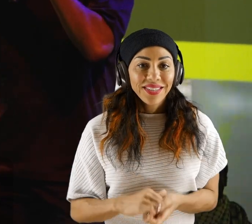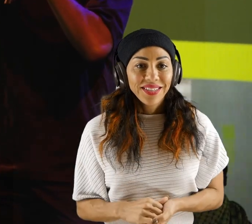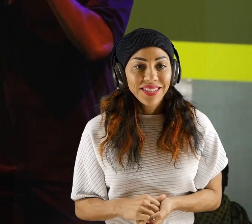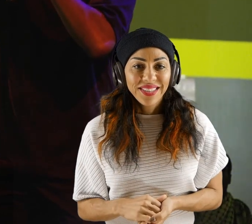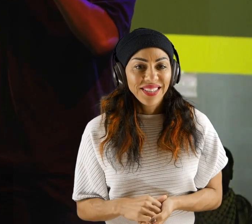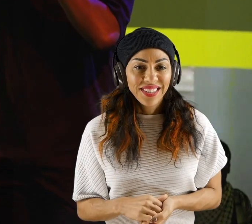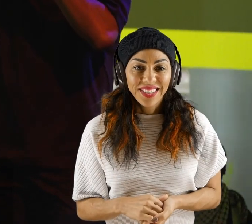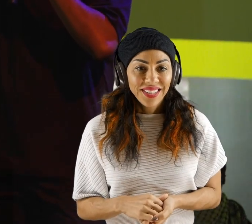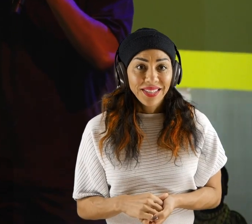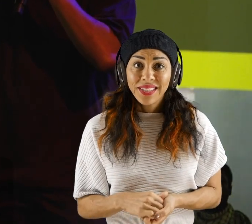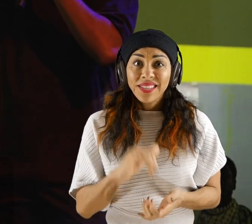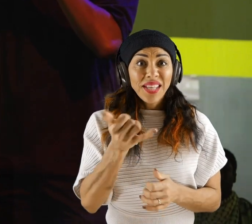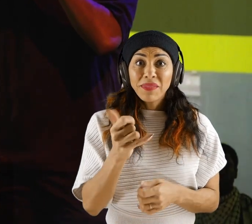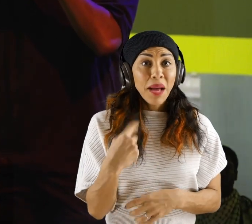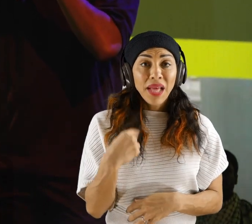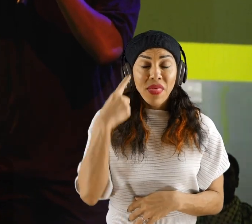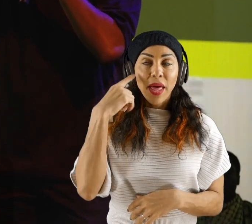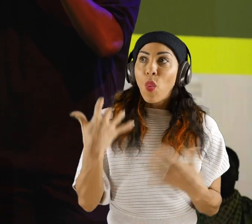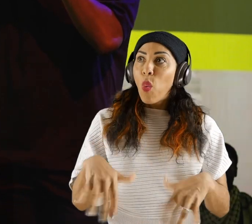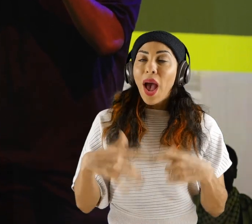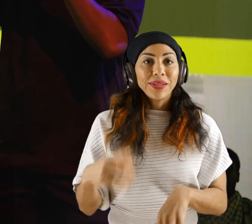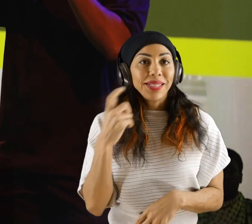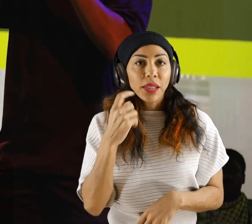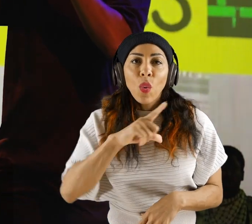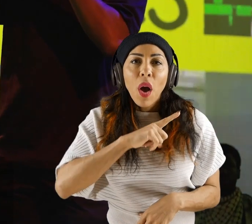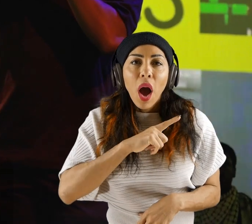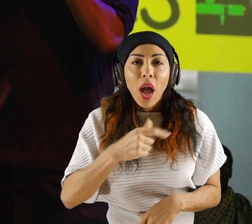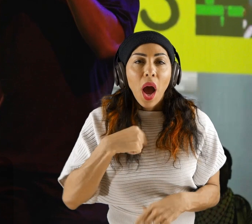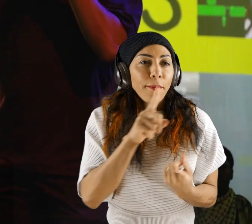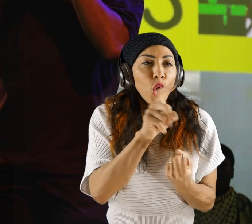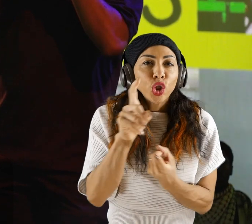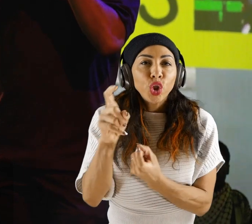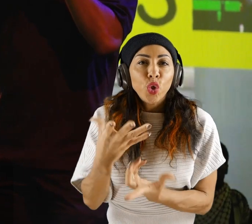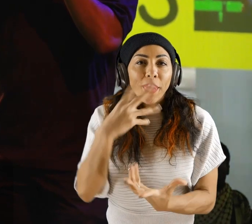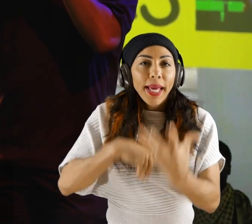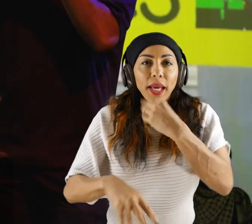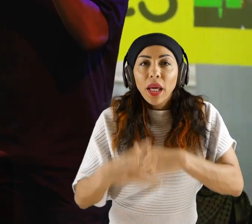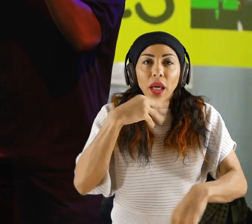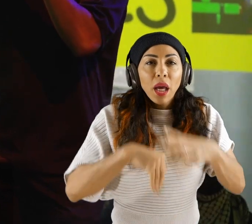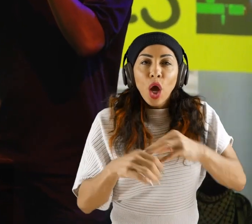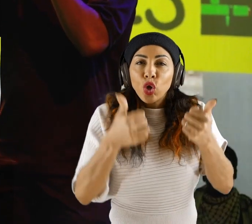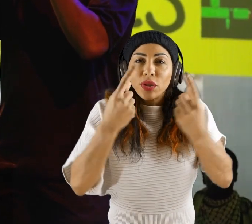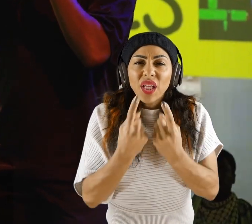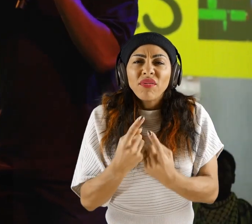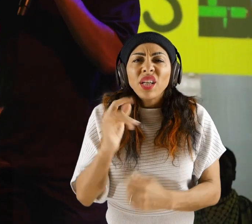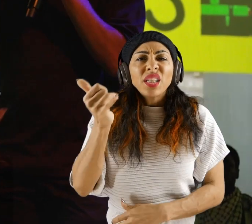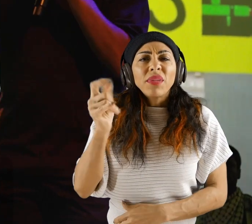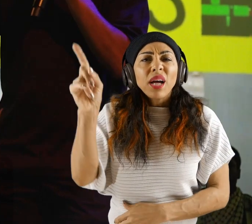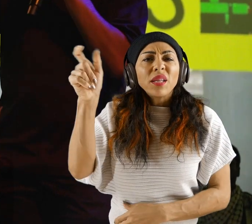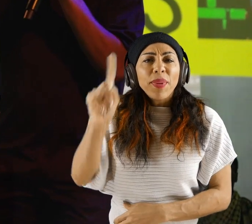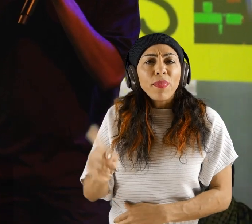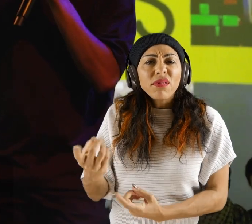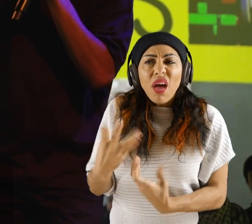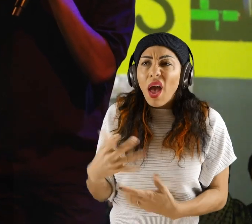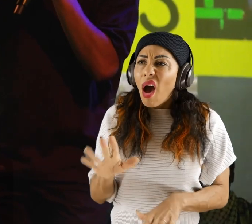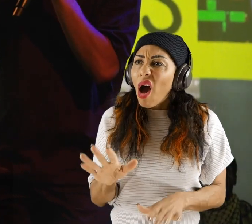because I'm just consuming so much good stuff. And sometimes when people say, there's no good music to listen to, I'm like, no, there's too much good